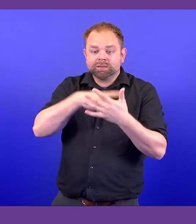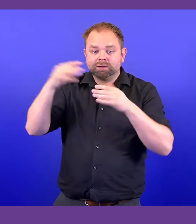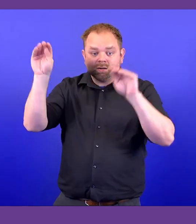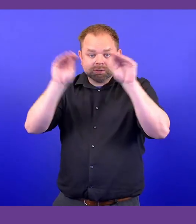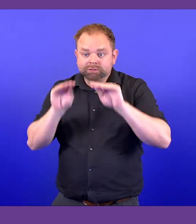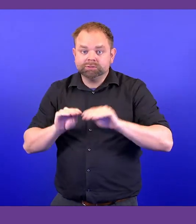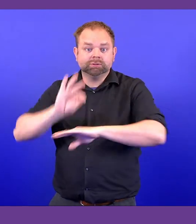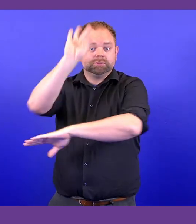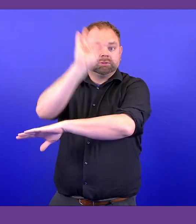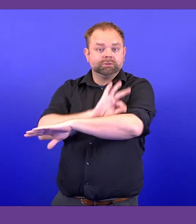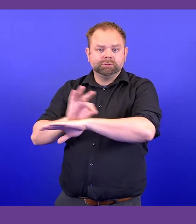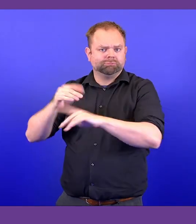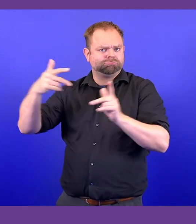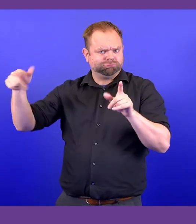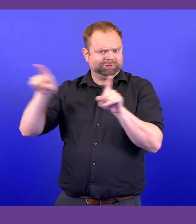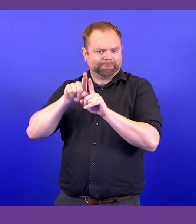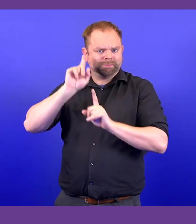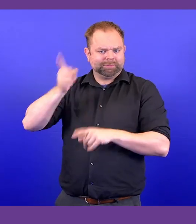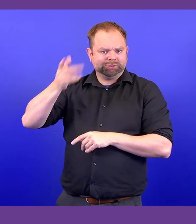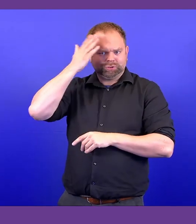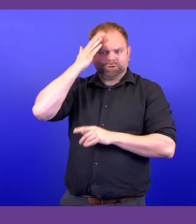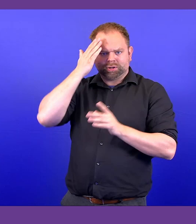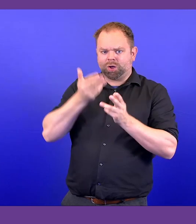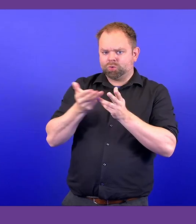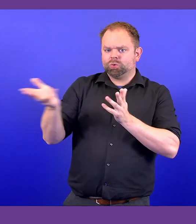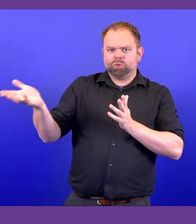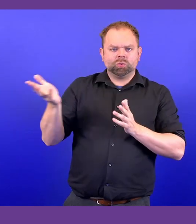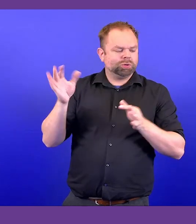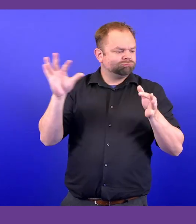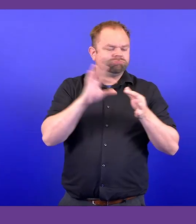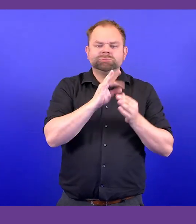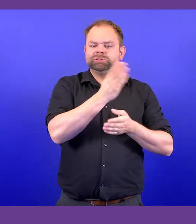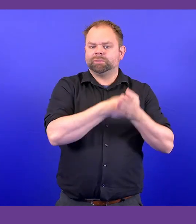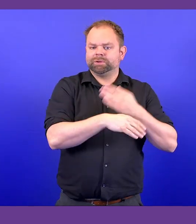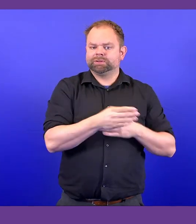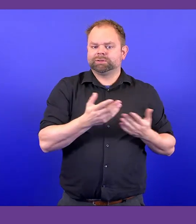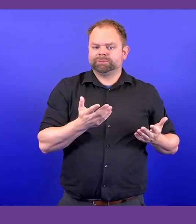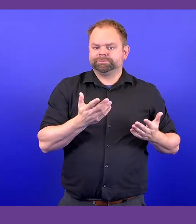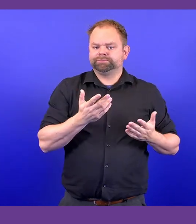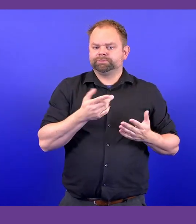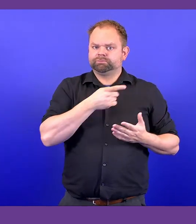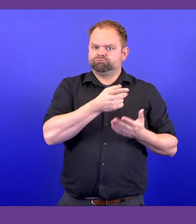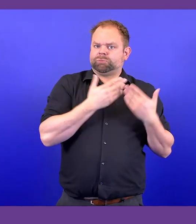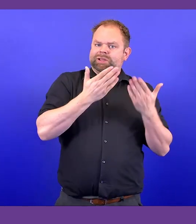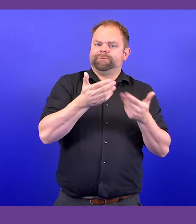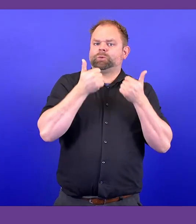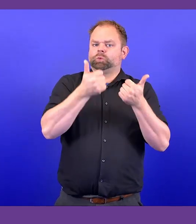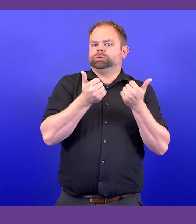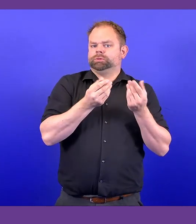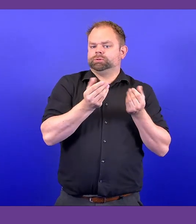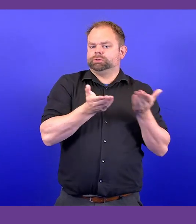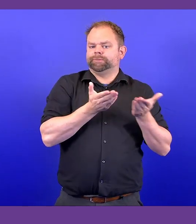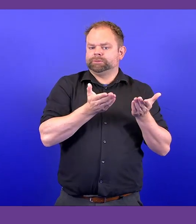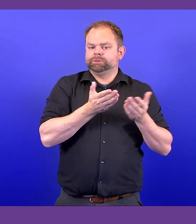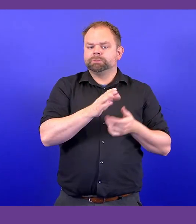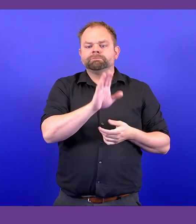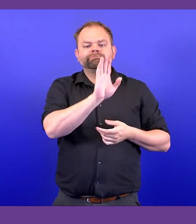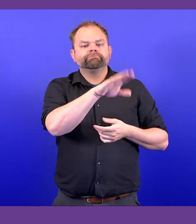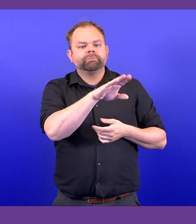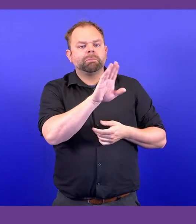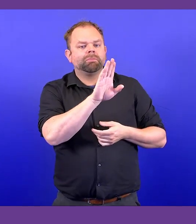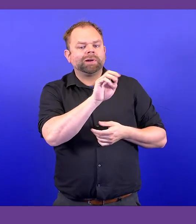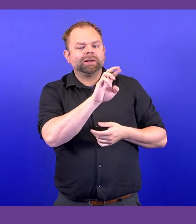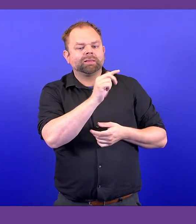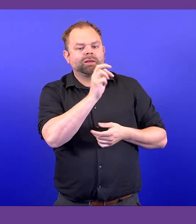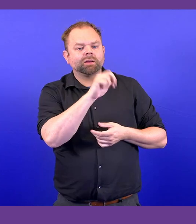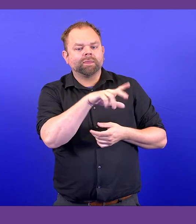rail companies are delivering good quality training across the board? Yeah, you are right. If we start from